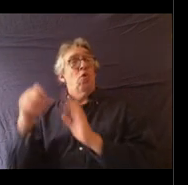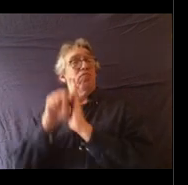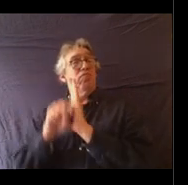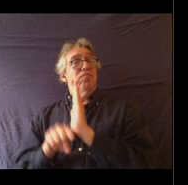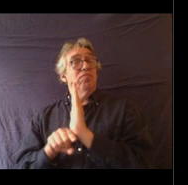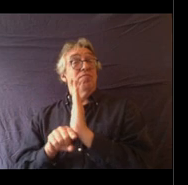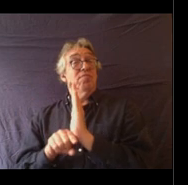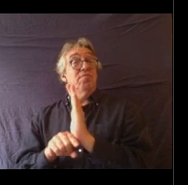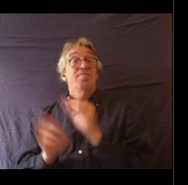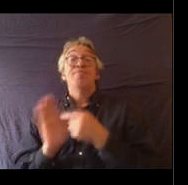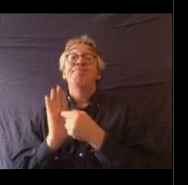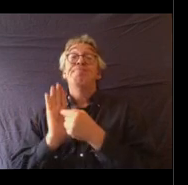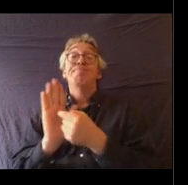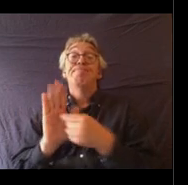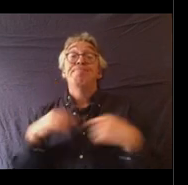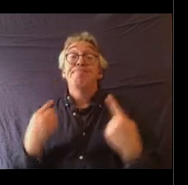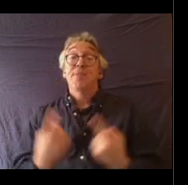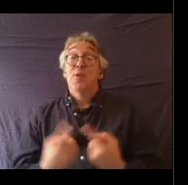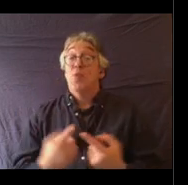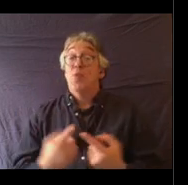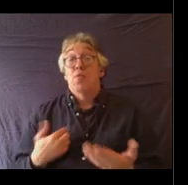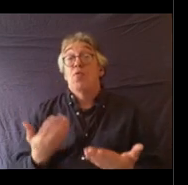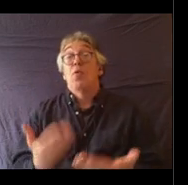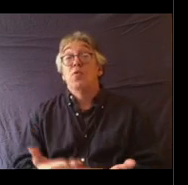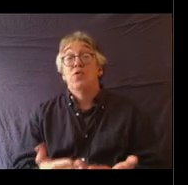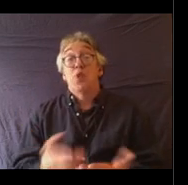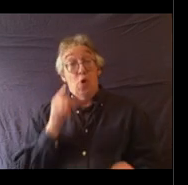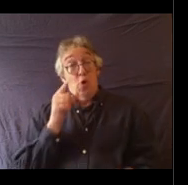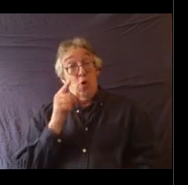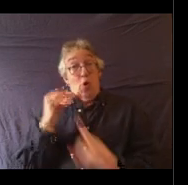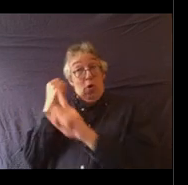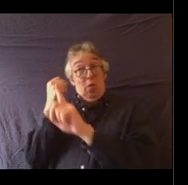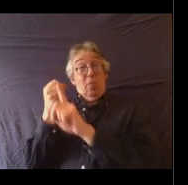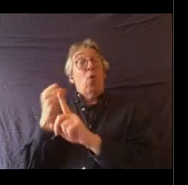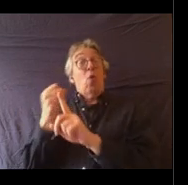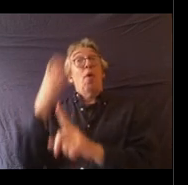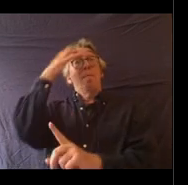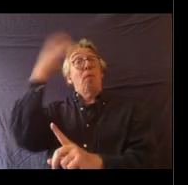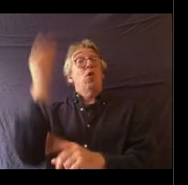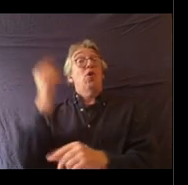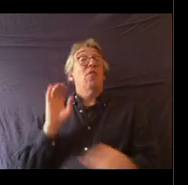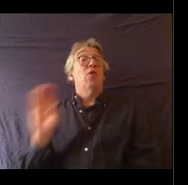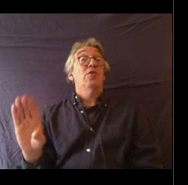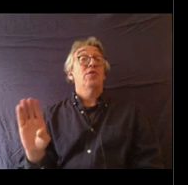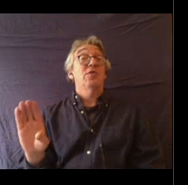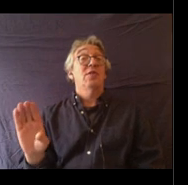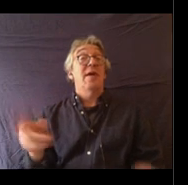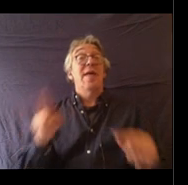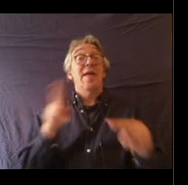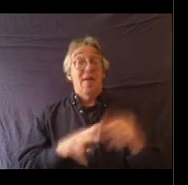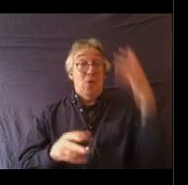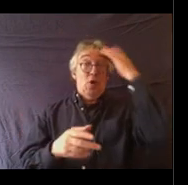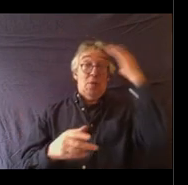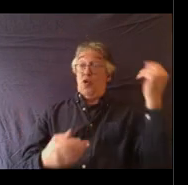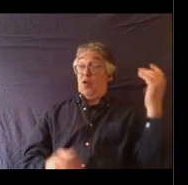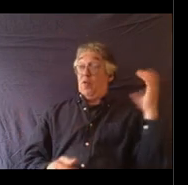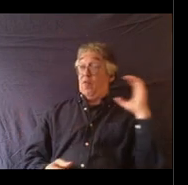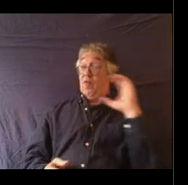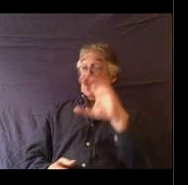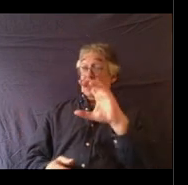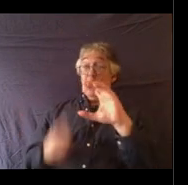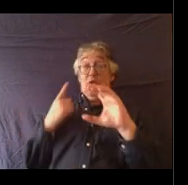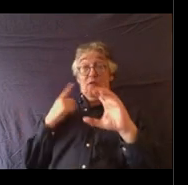you advocate for public funds when public funds are used for the production